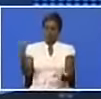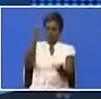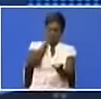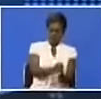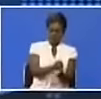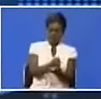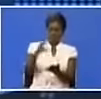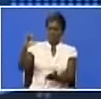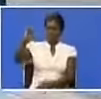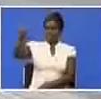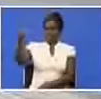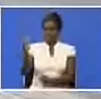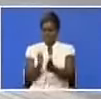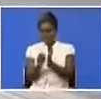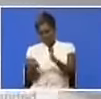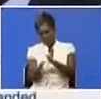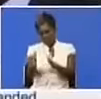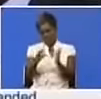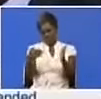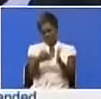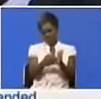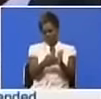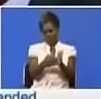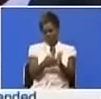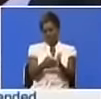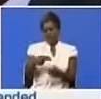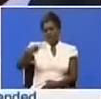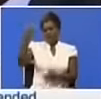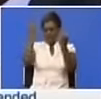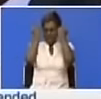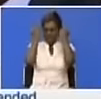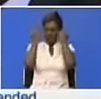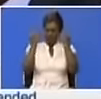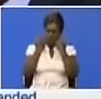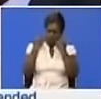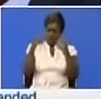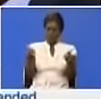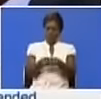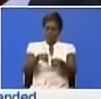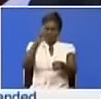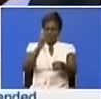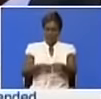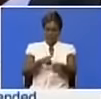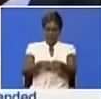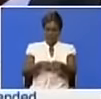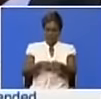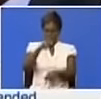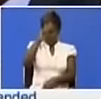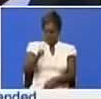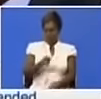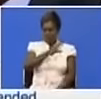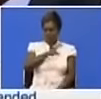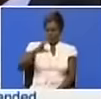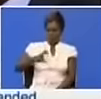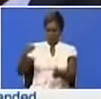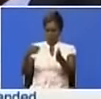Chief Justice and Deputy CJ, has been suspended. Now the High Court Judge Isaac Lenaola at the same time restrained the Judicial Service Commission